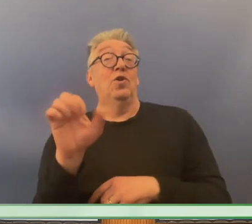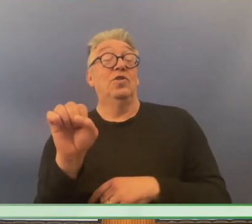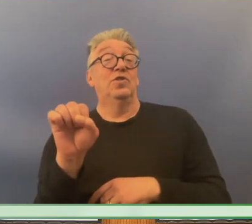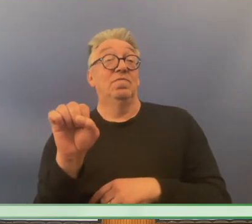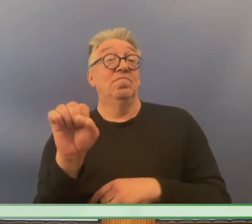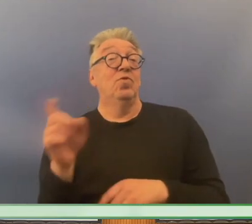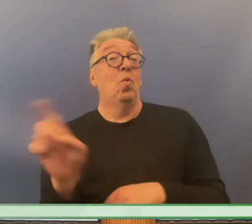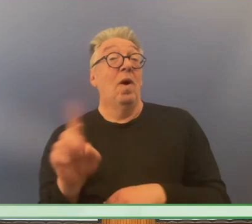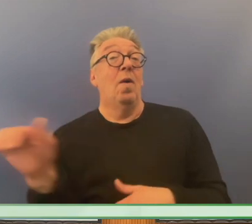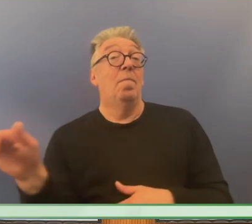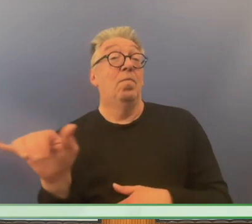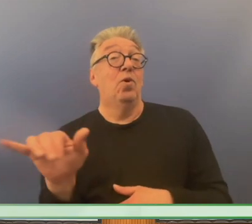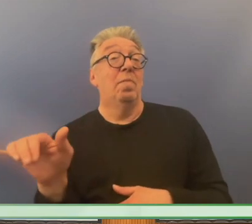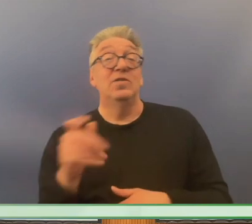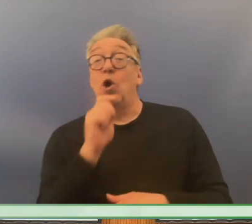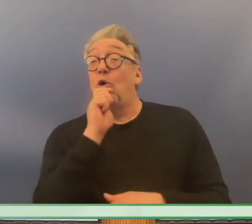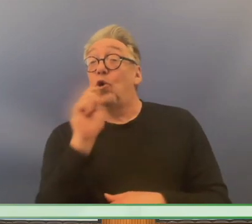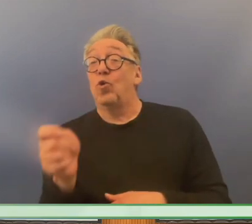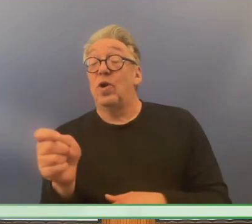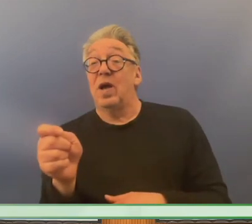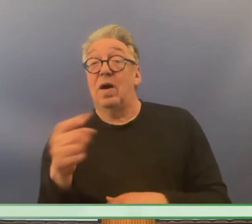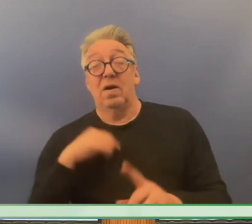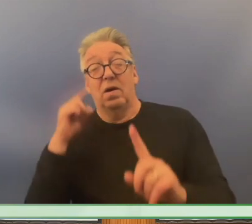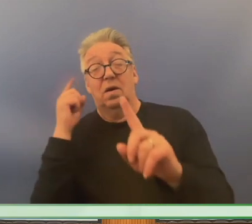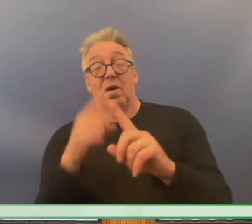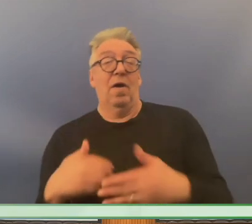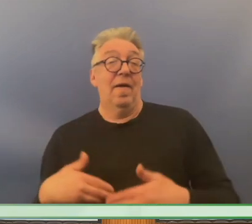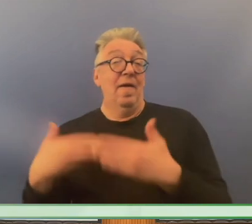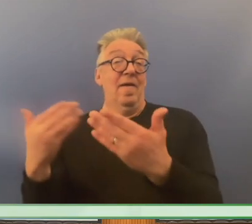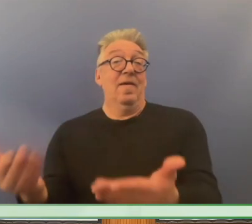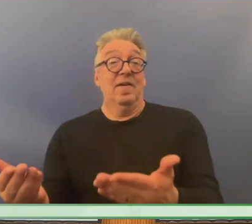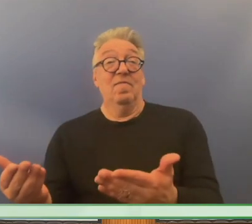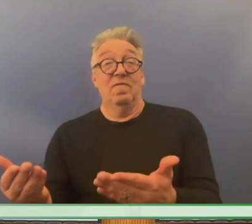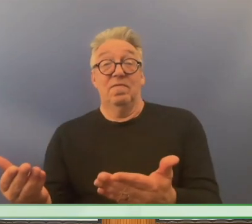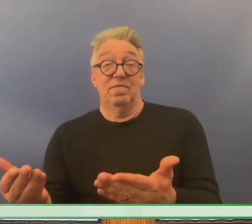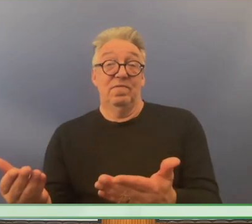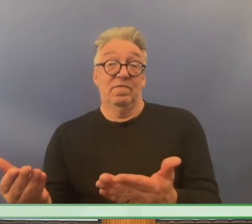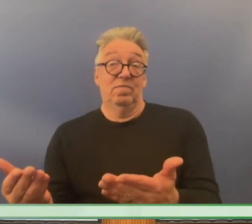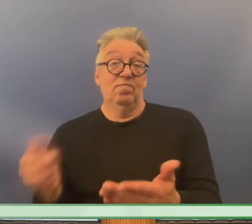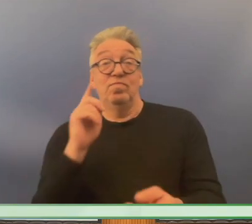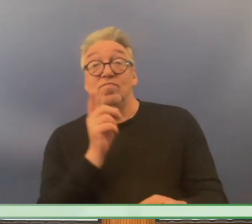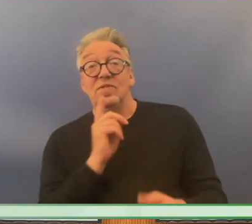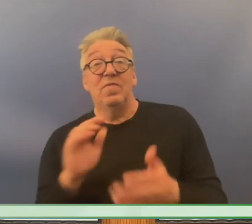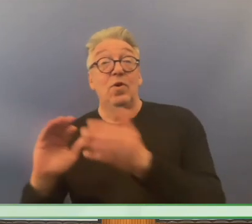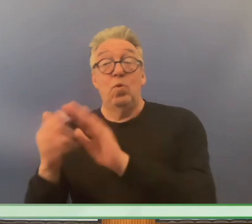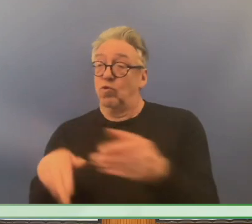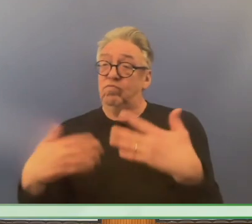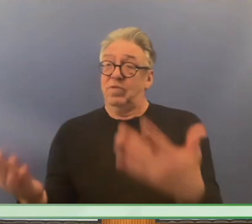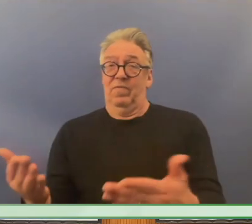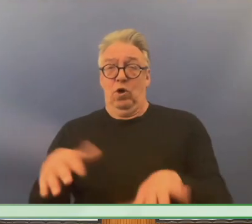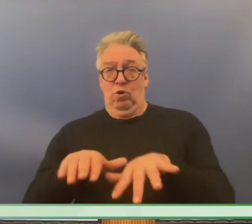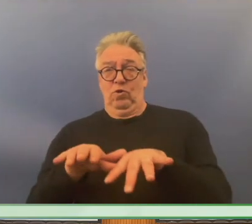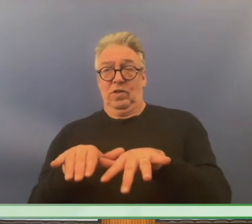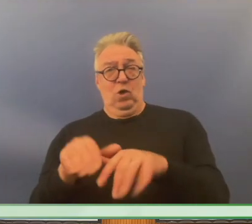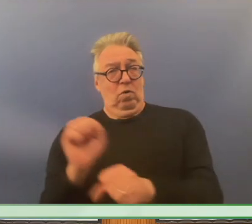our mission is to create digital career opportunities for the deaf community. That's our why. This